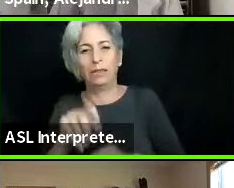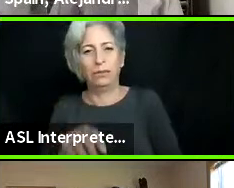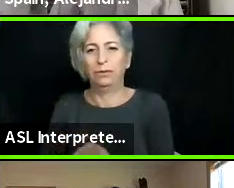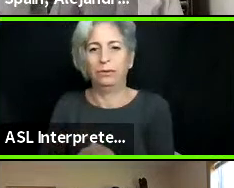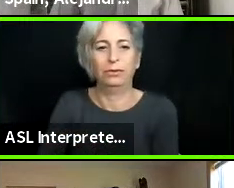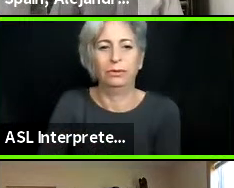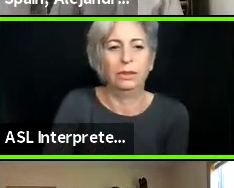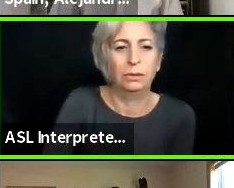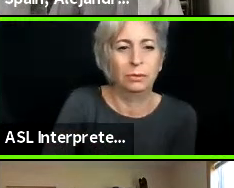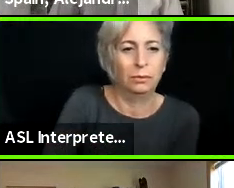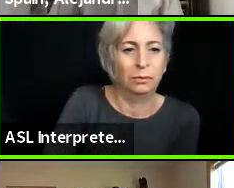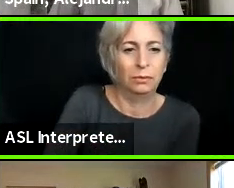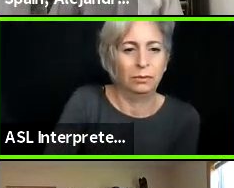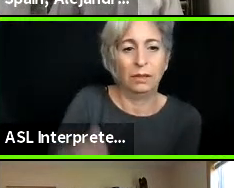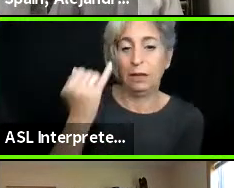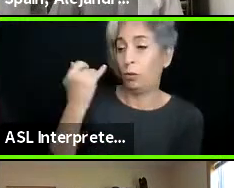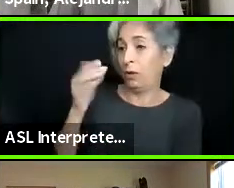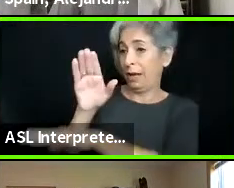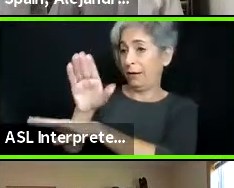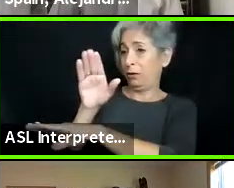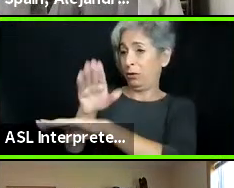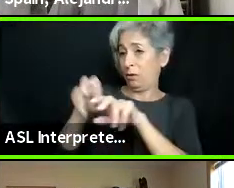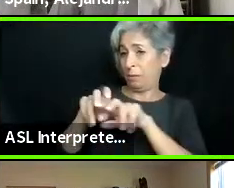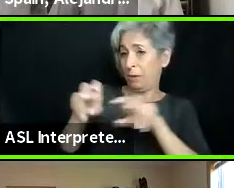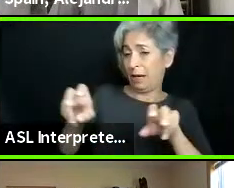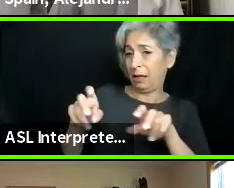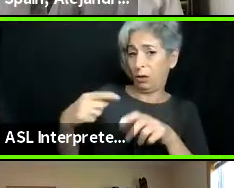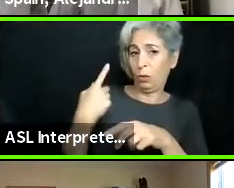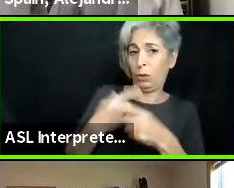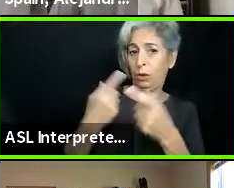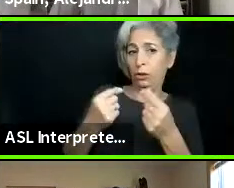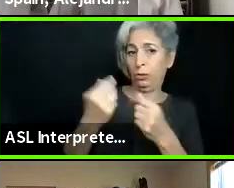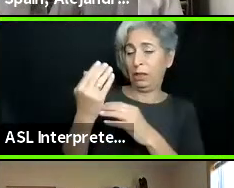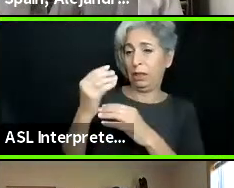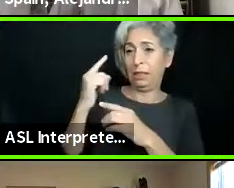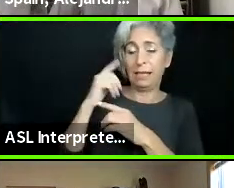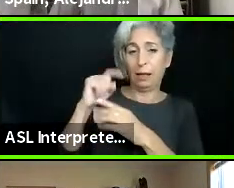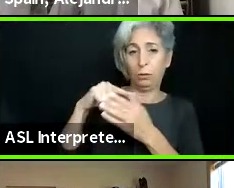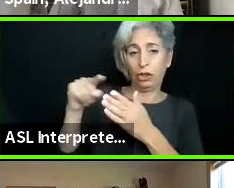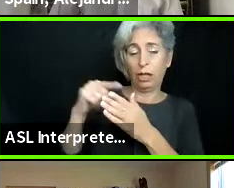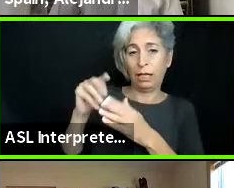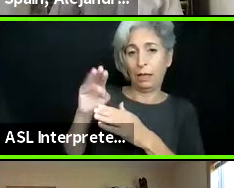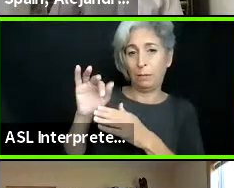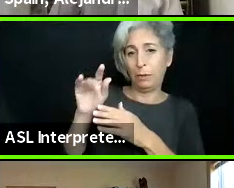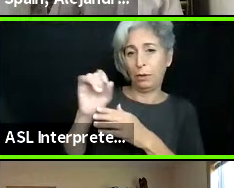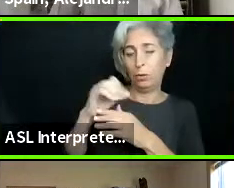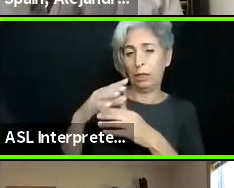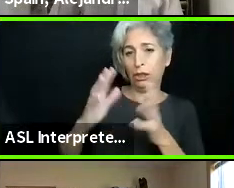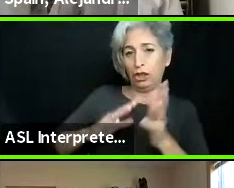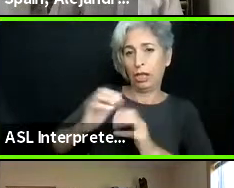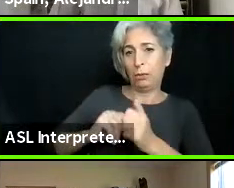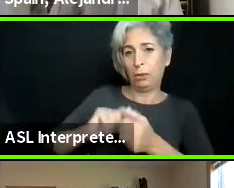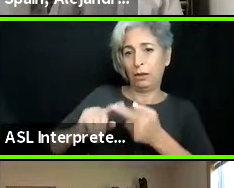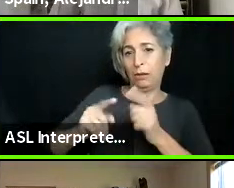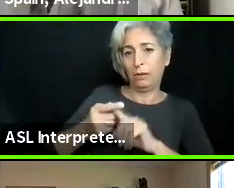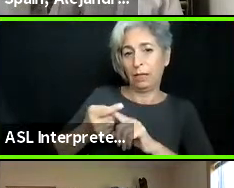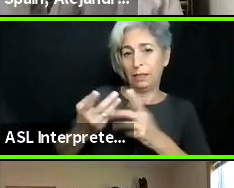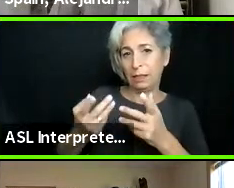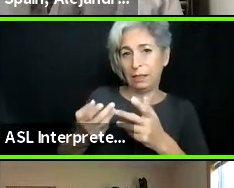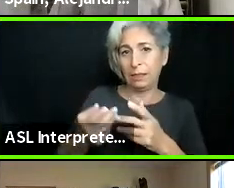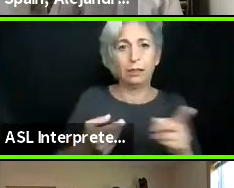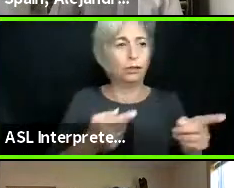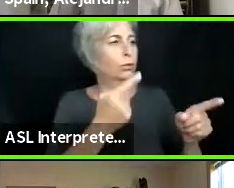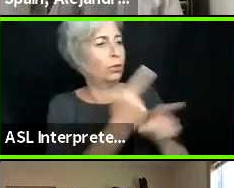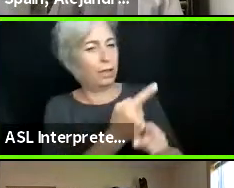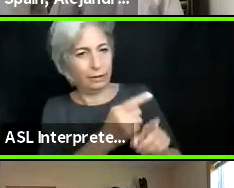Chris, if we're in the afternoon panel, are we basically at this point just doing a sound check, muting and chatting with our friends who are part of the panel? You are